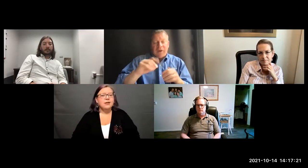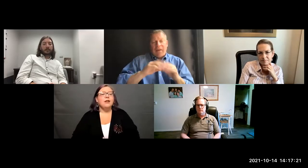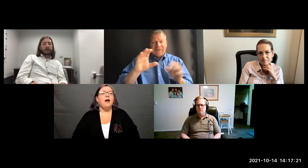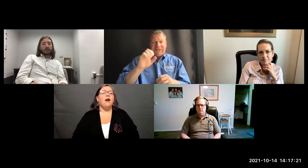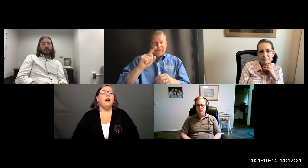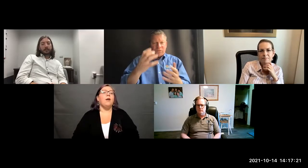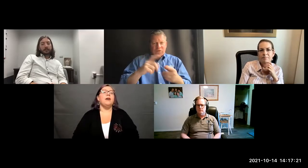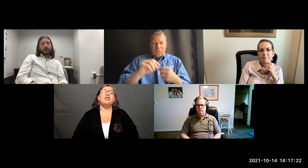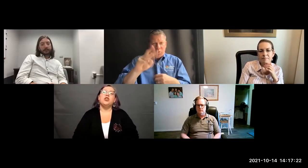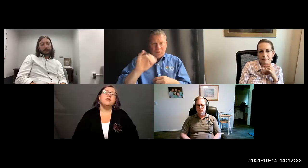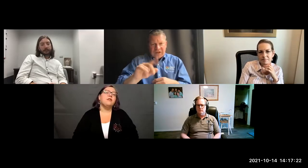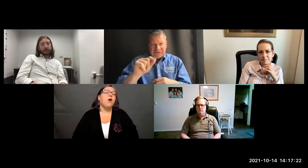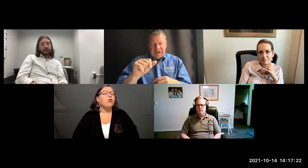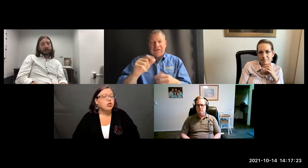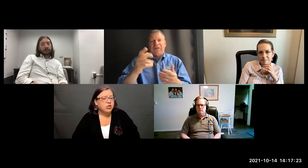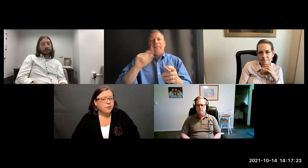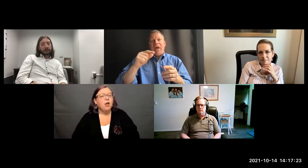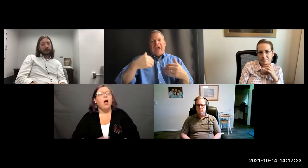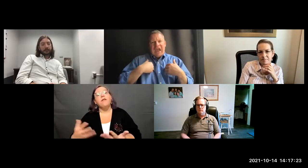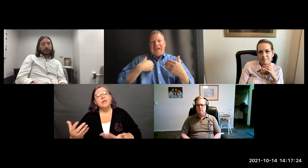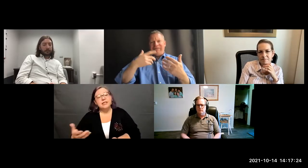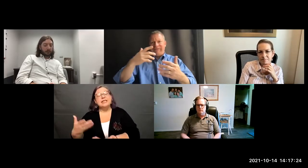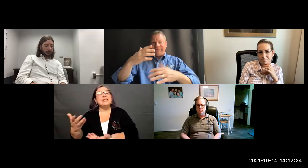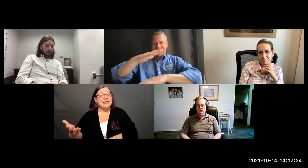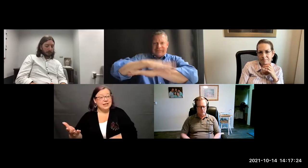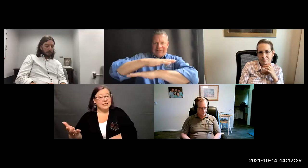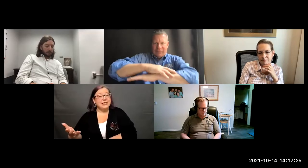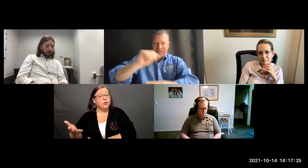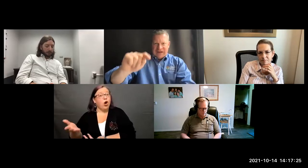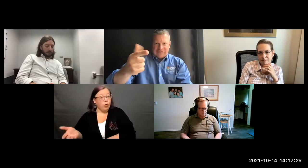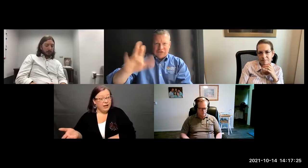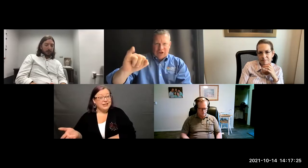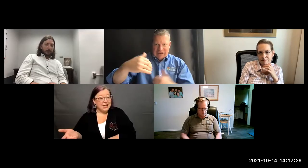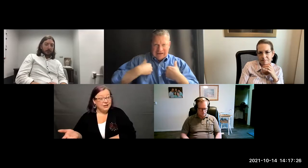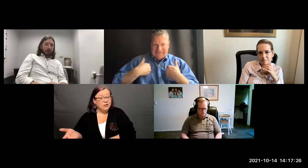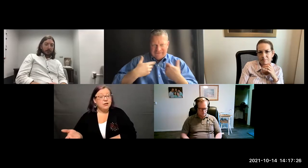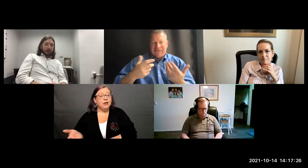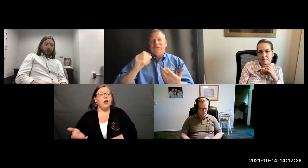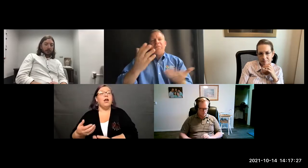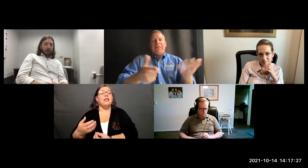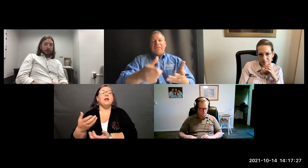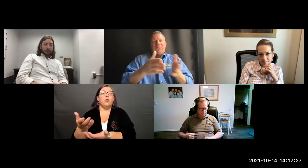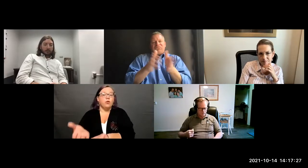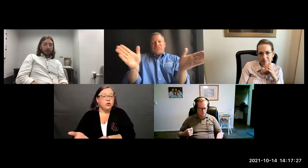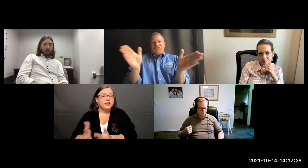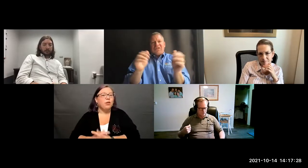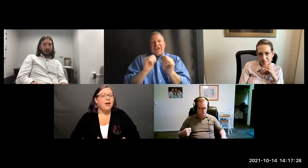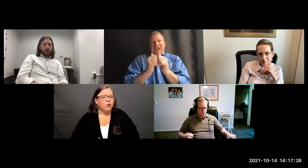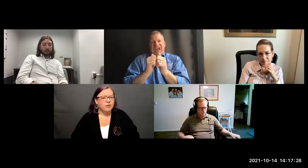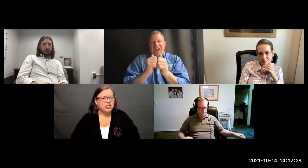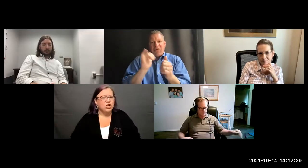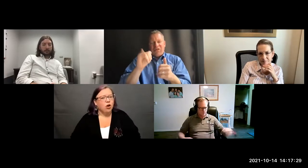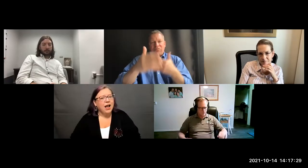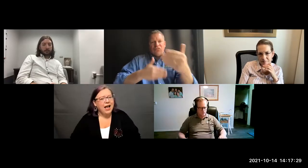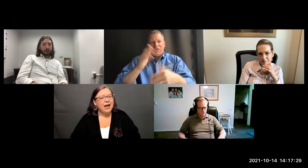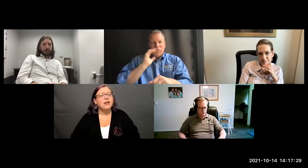us? In terms of ownership, obviously CEASD would own that data, and then we would use the platform